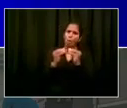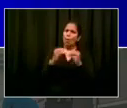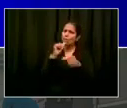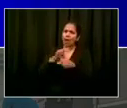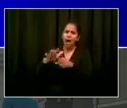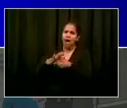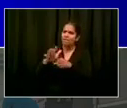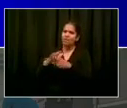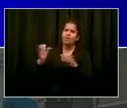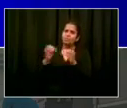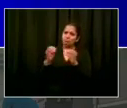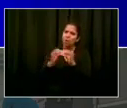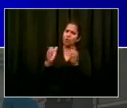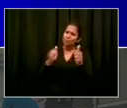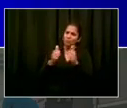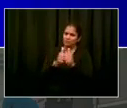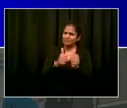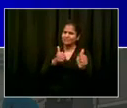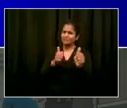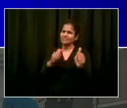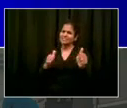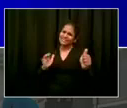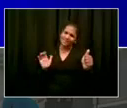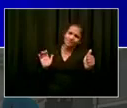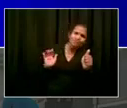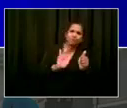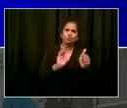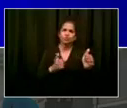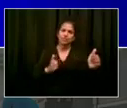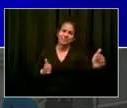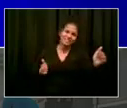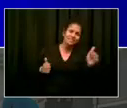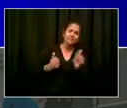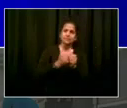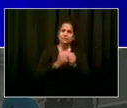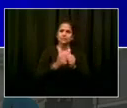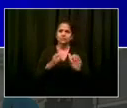now, as of the 9th, our response rate,